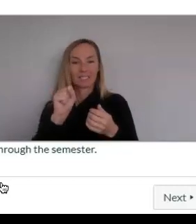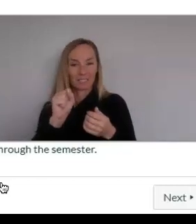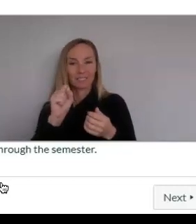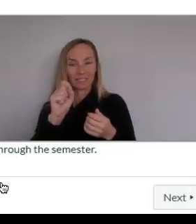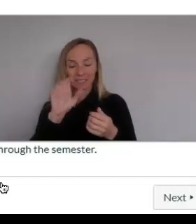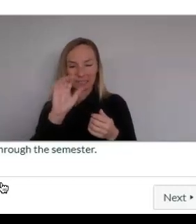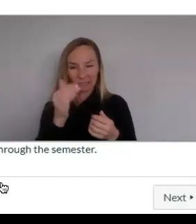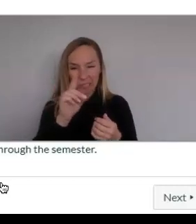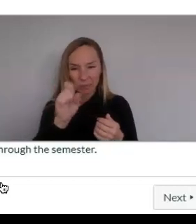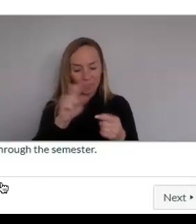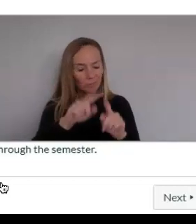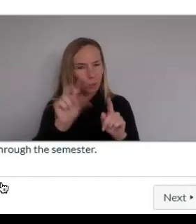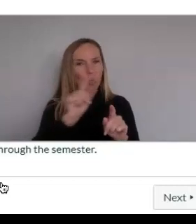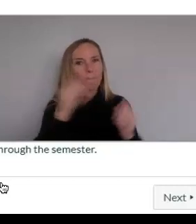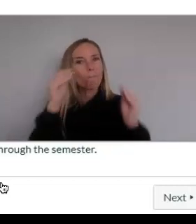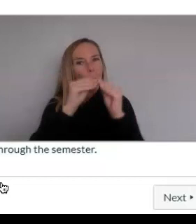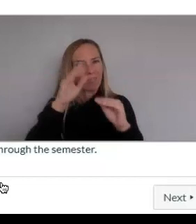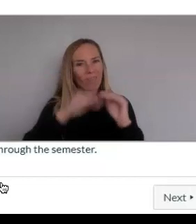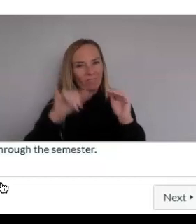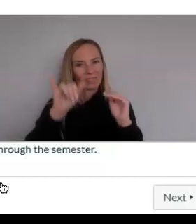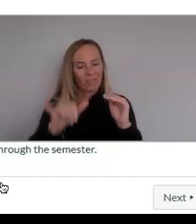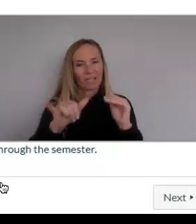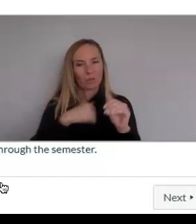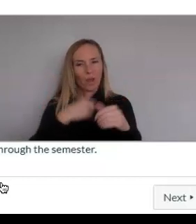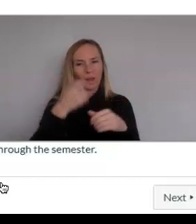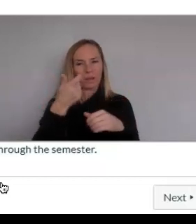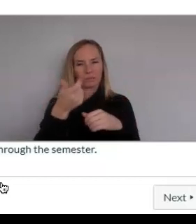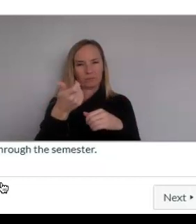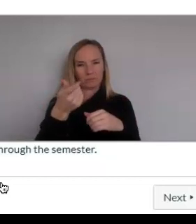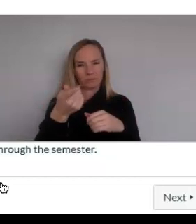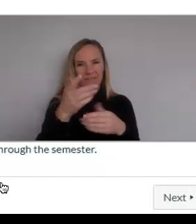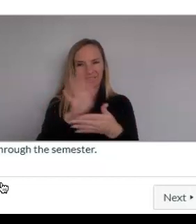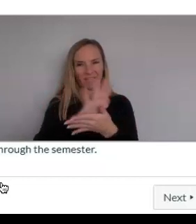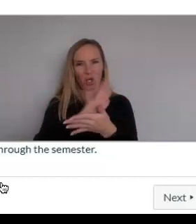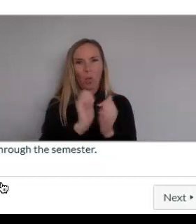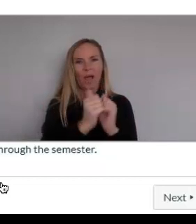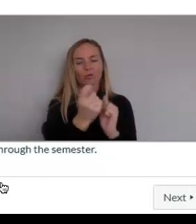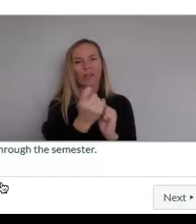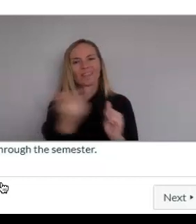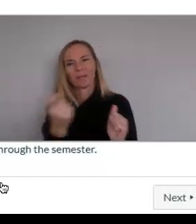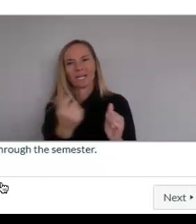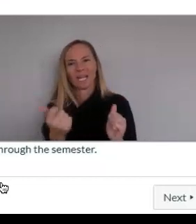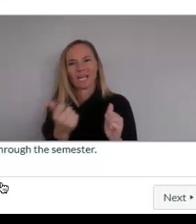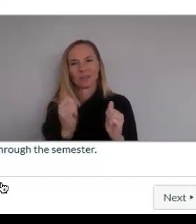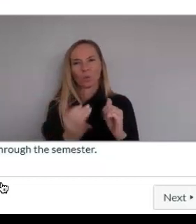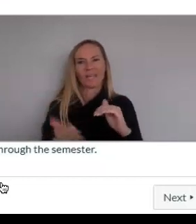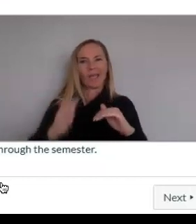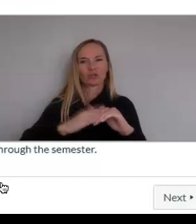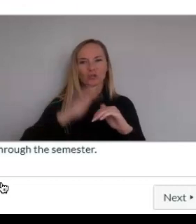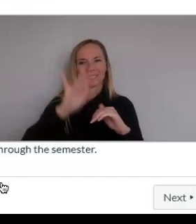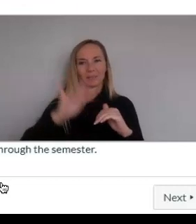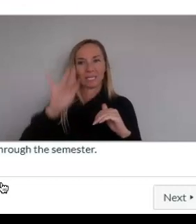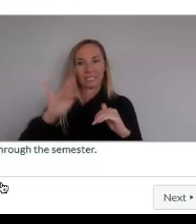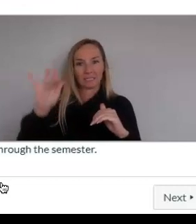double spaced, but it's more than double spaced. And so I've created a little video here on how to eliminate these extra spaces.